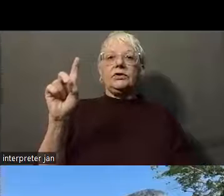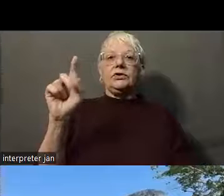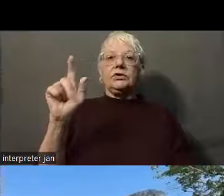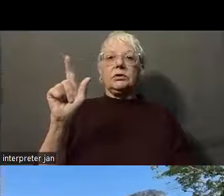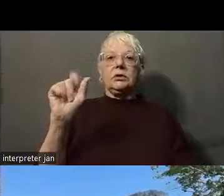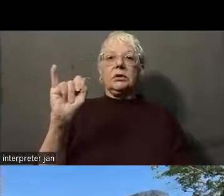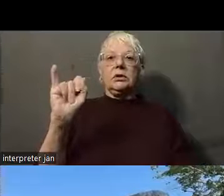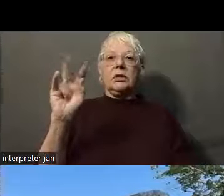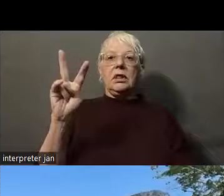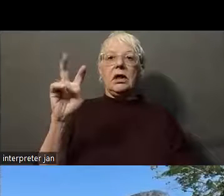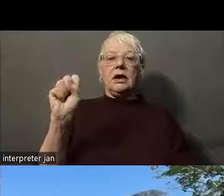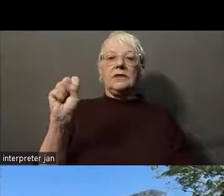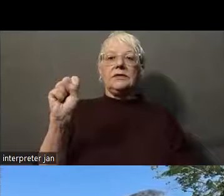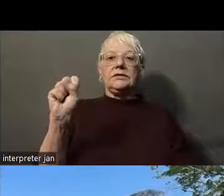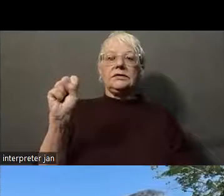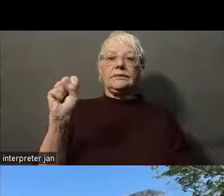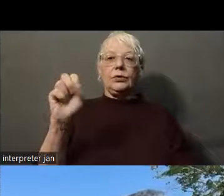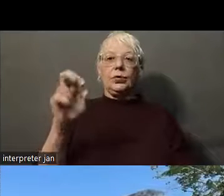at